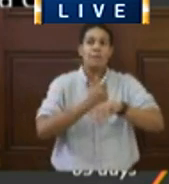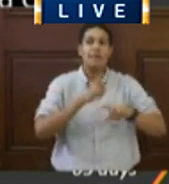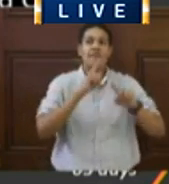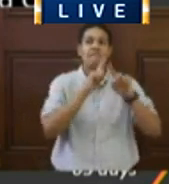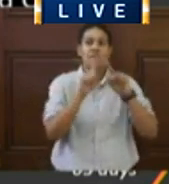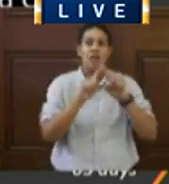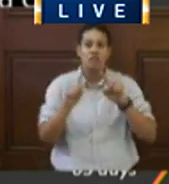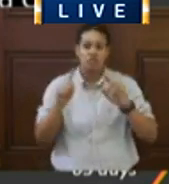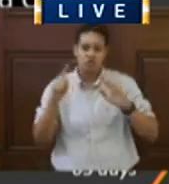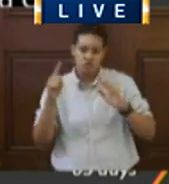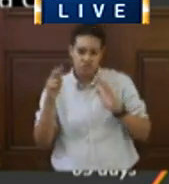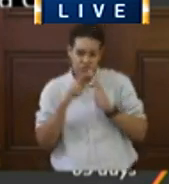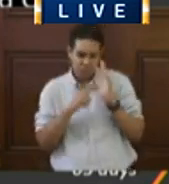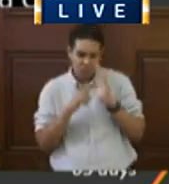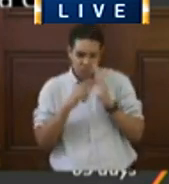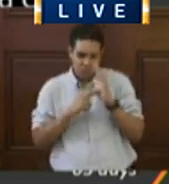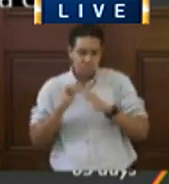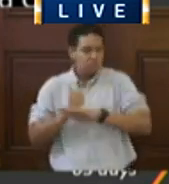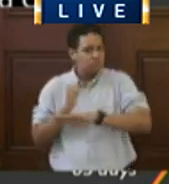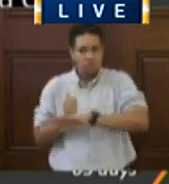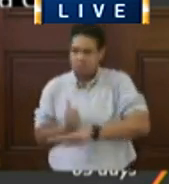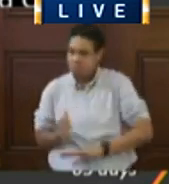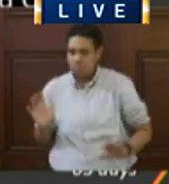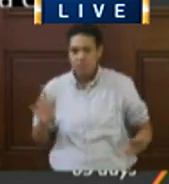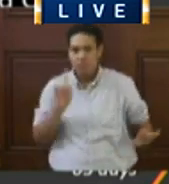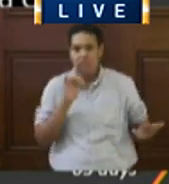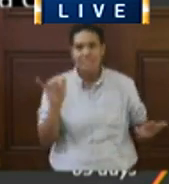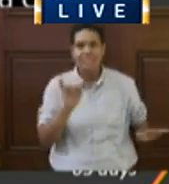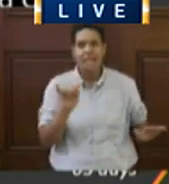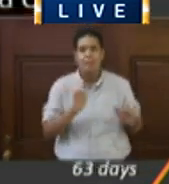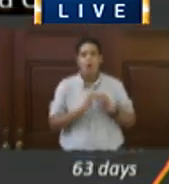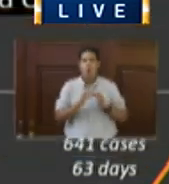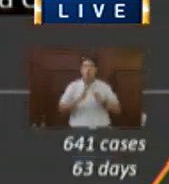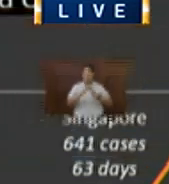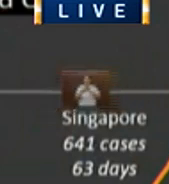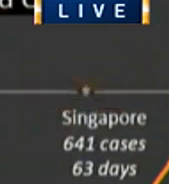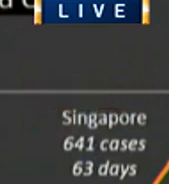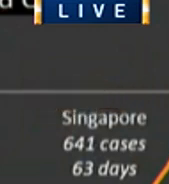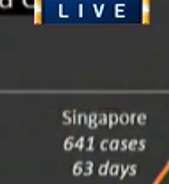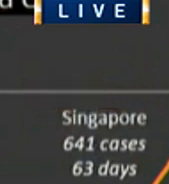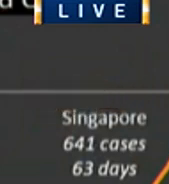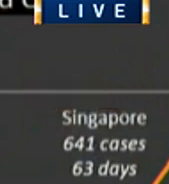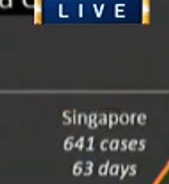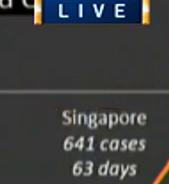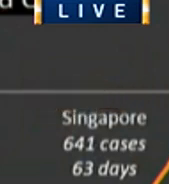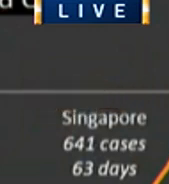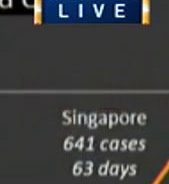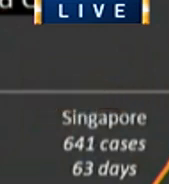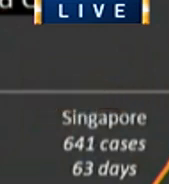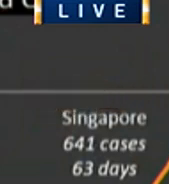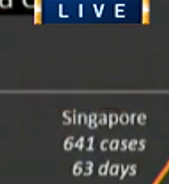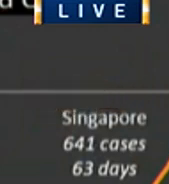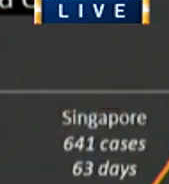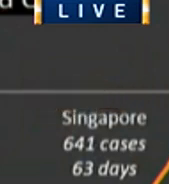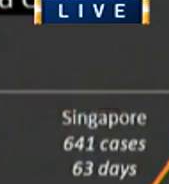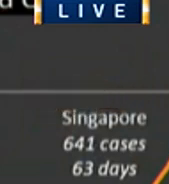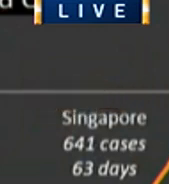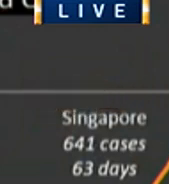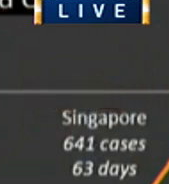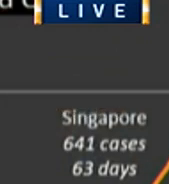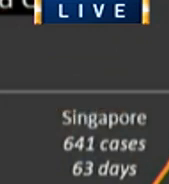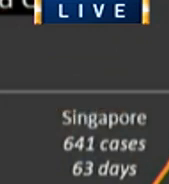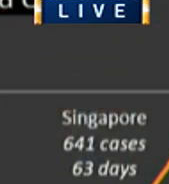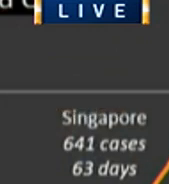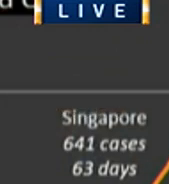measures on a similar path as how Jamaica has implemented control measures. So if you look, by the way, this